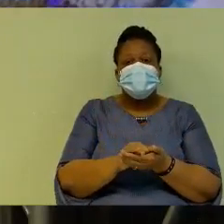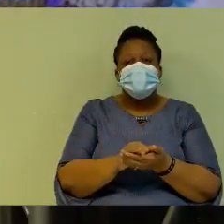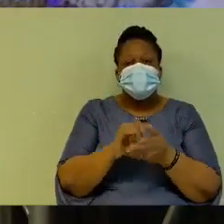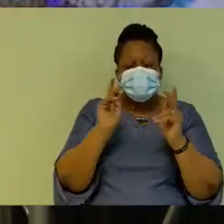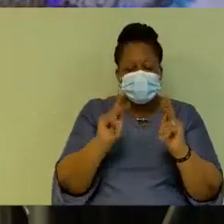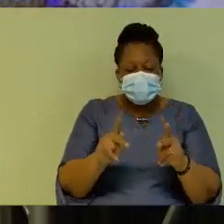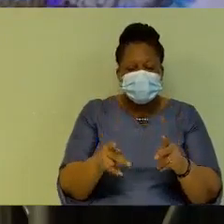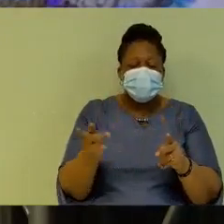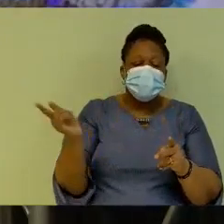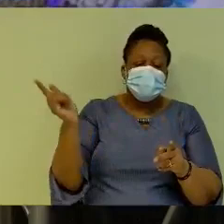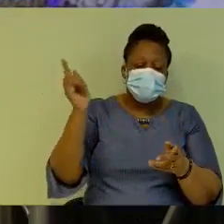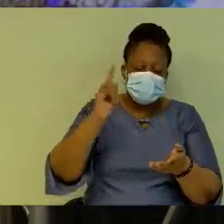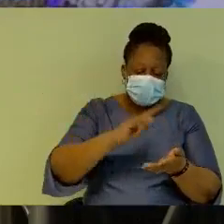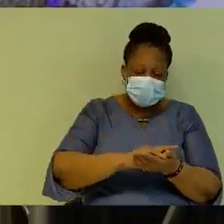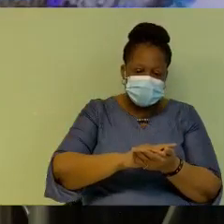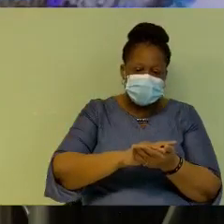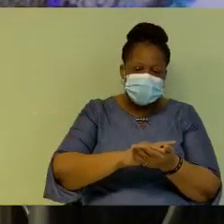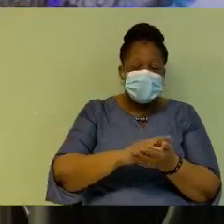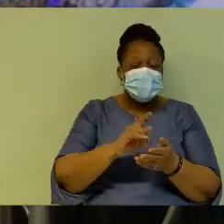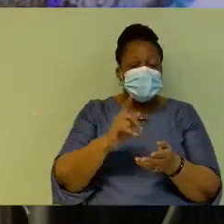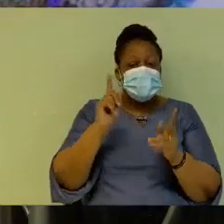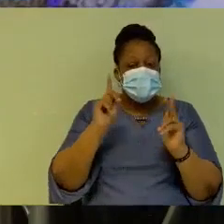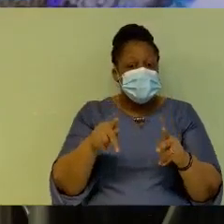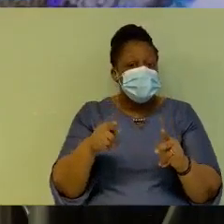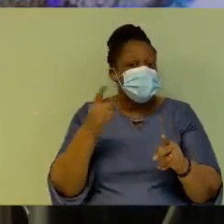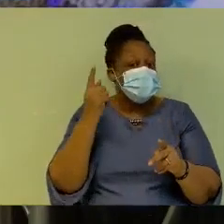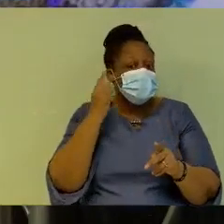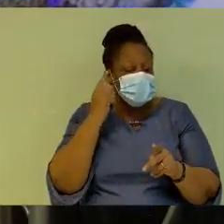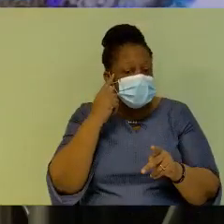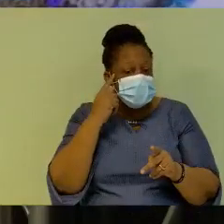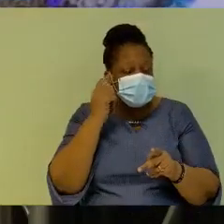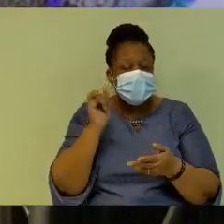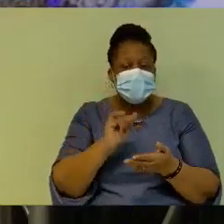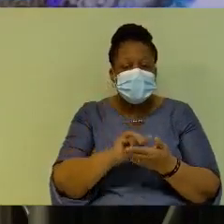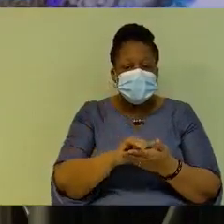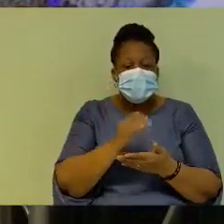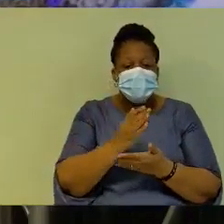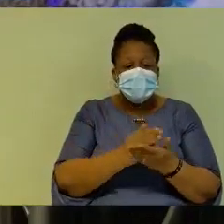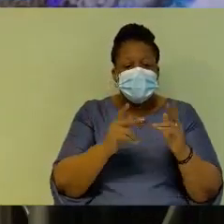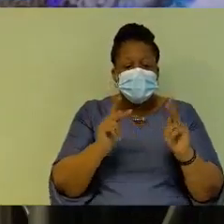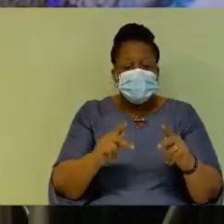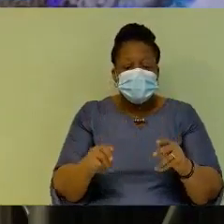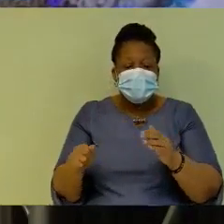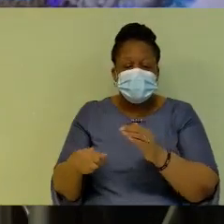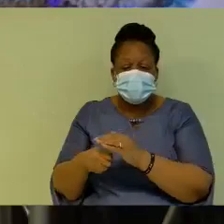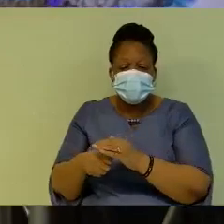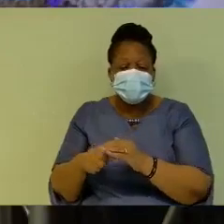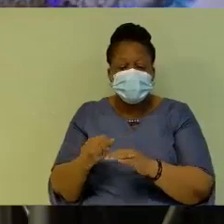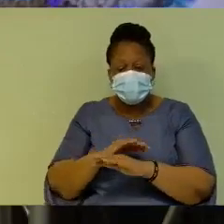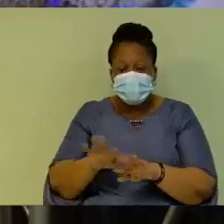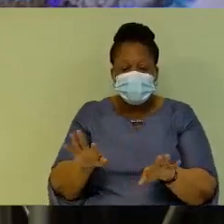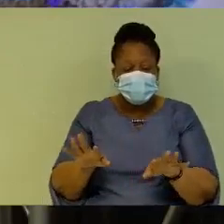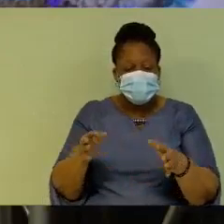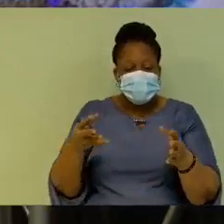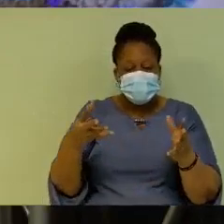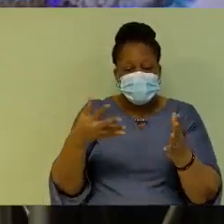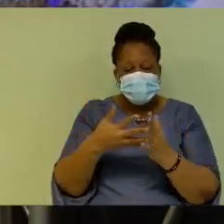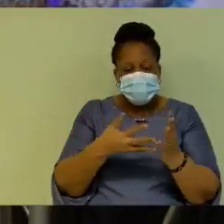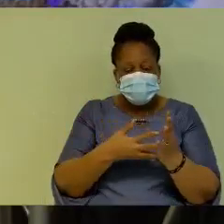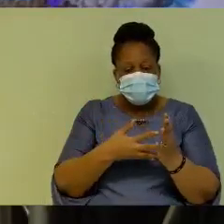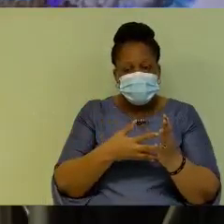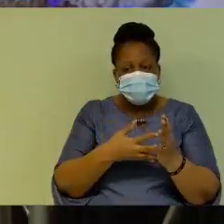between January 23rd and March 25th, they may have left quarantine without testing.